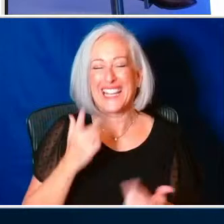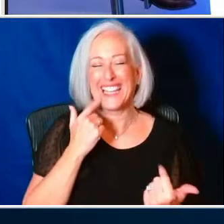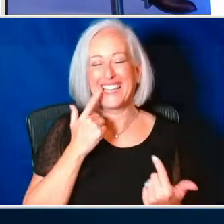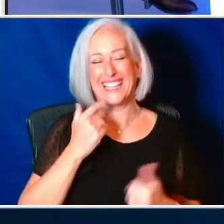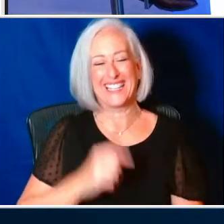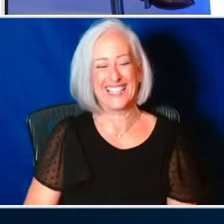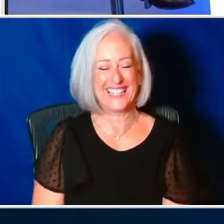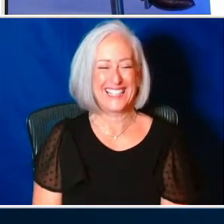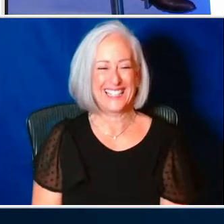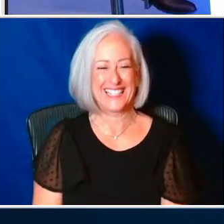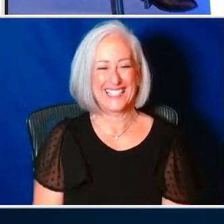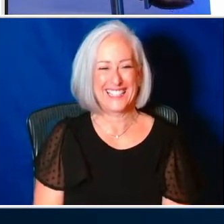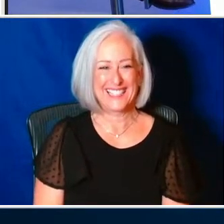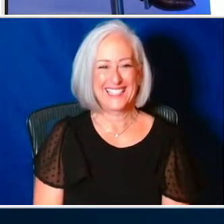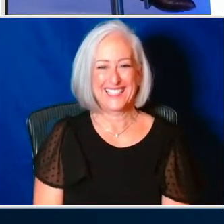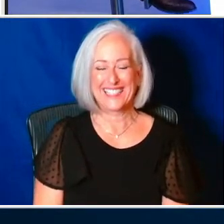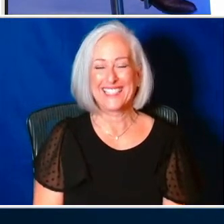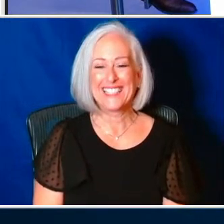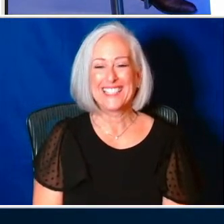All right, Jess. Okay,